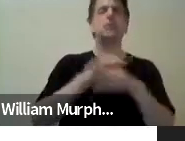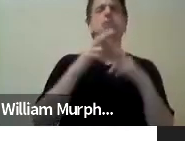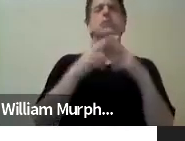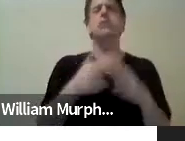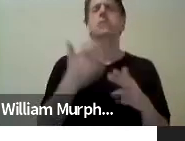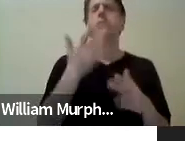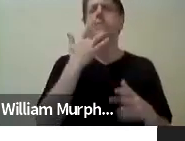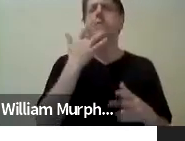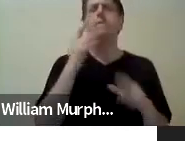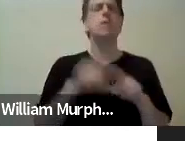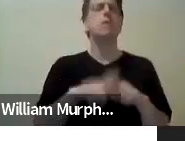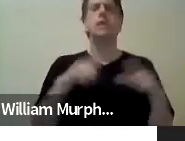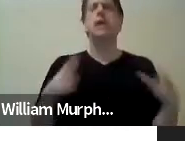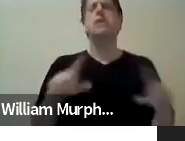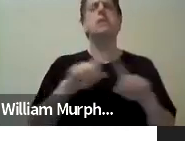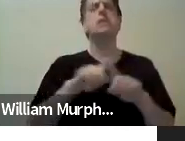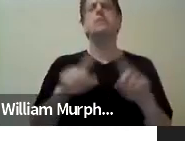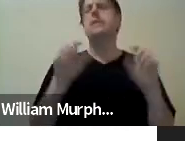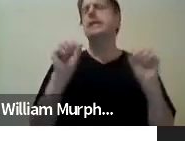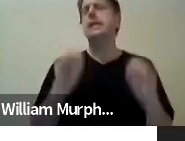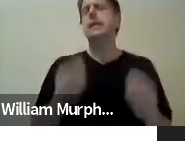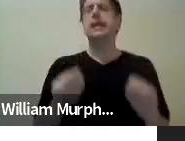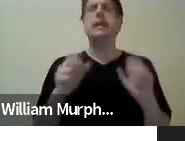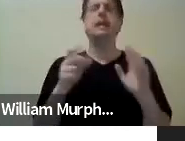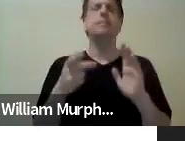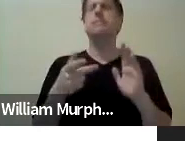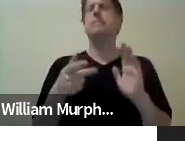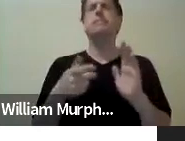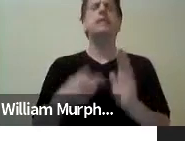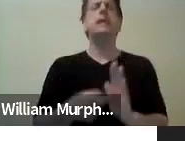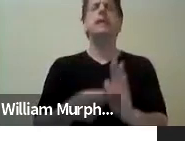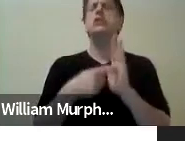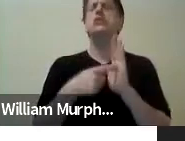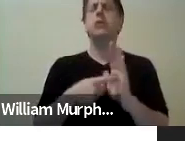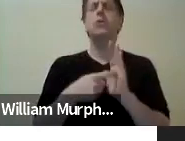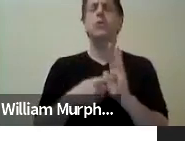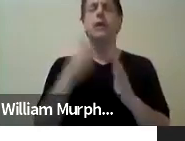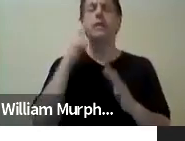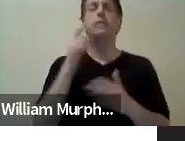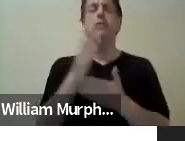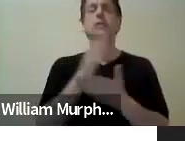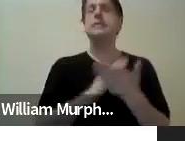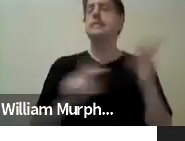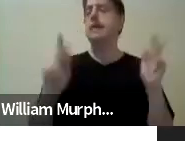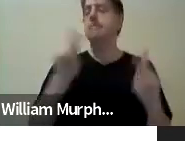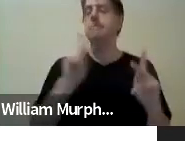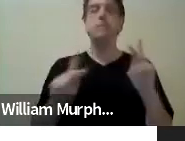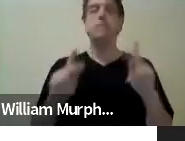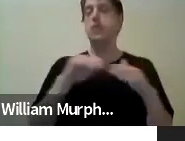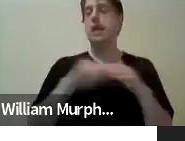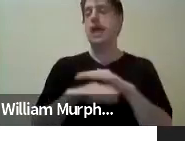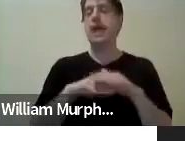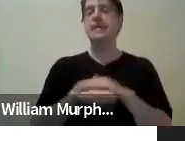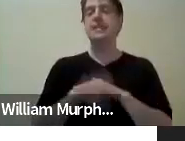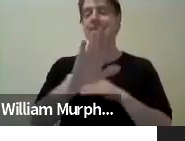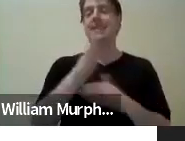really it's a required thing for some people to be able to access their